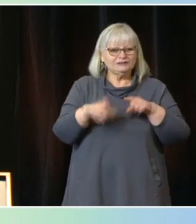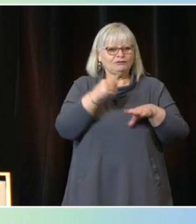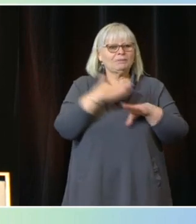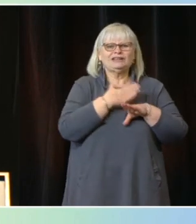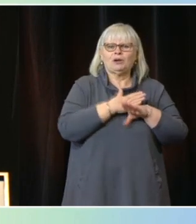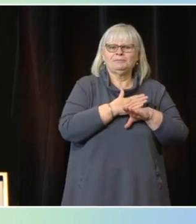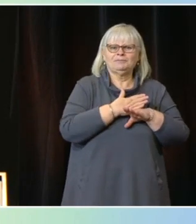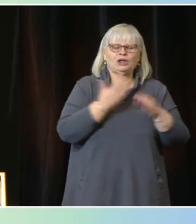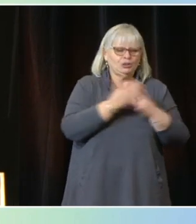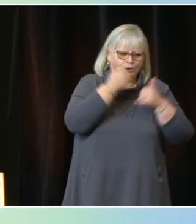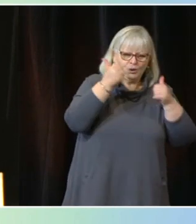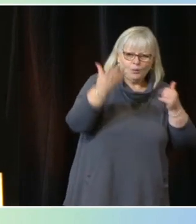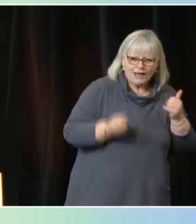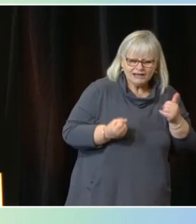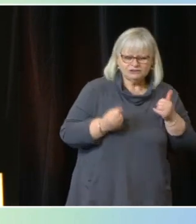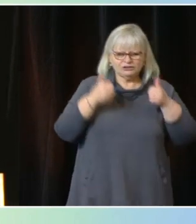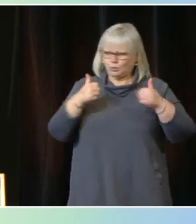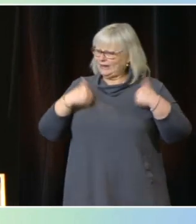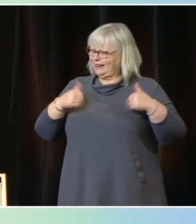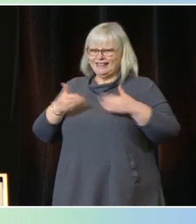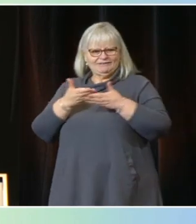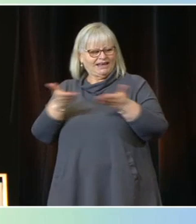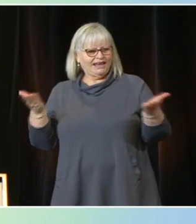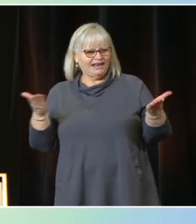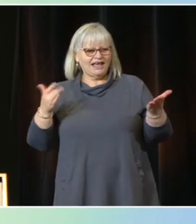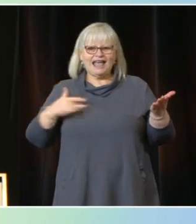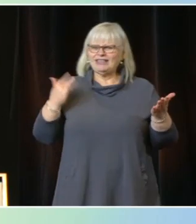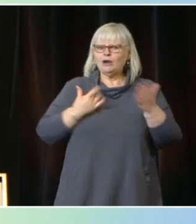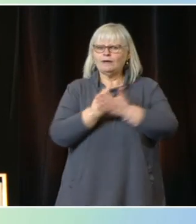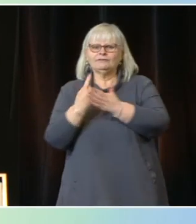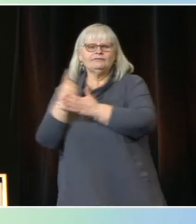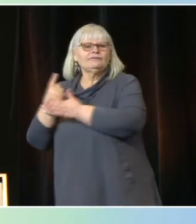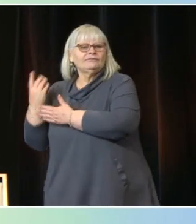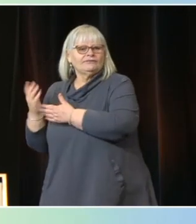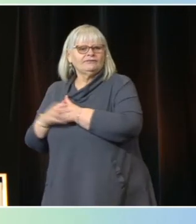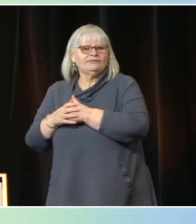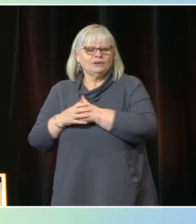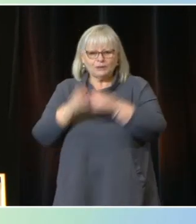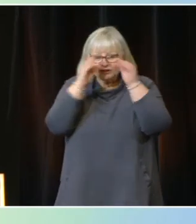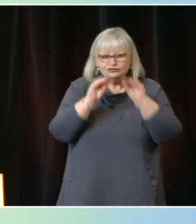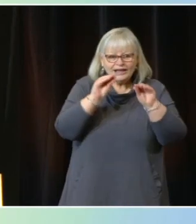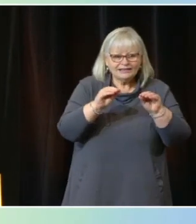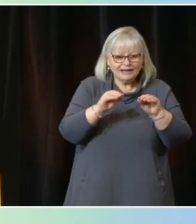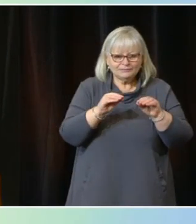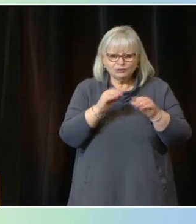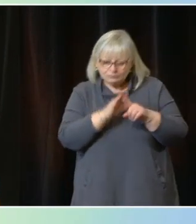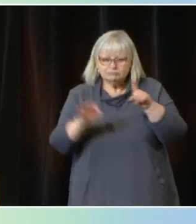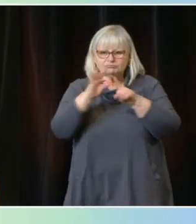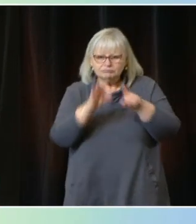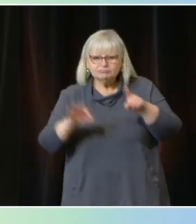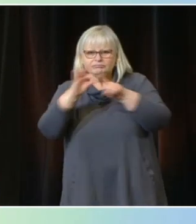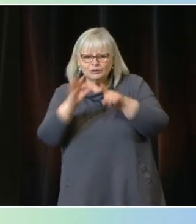through their wages and their living standards and their life chances by training them for higher wage opportunities